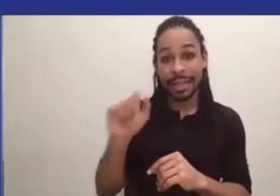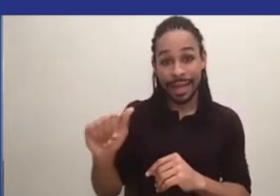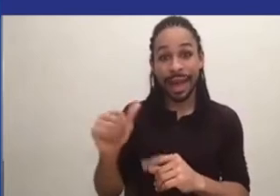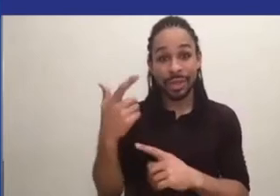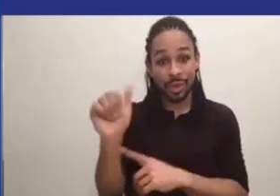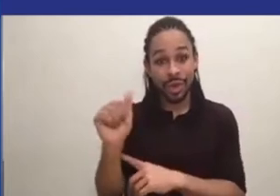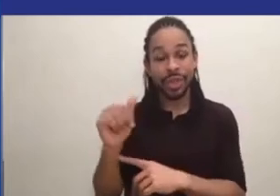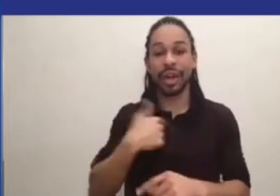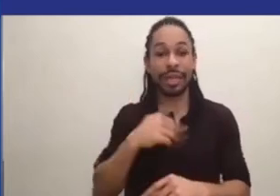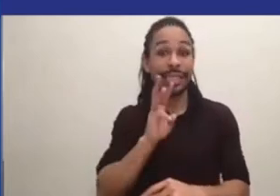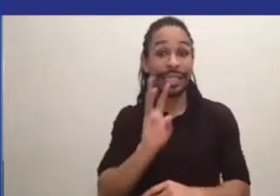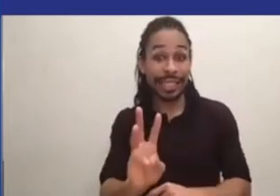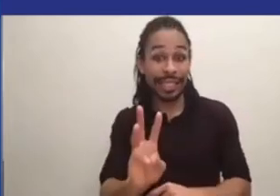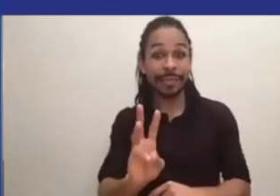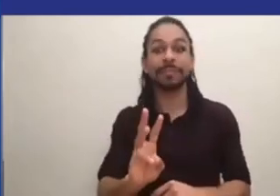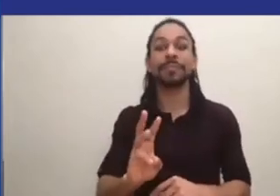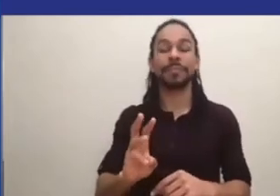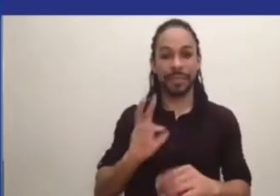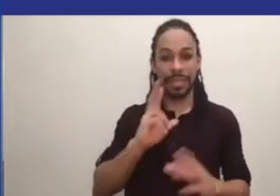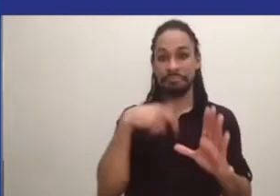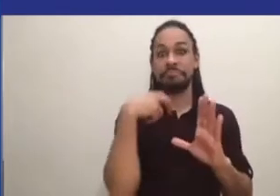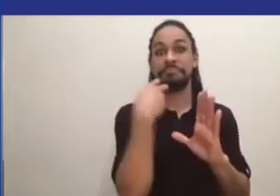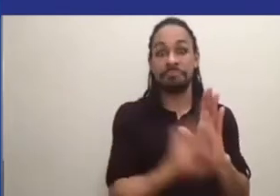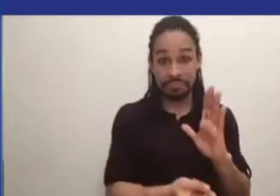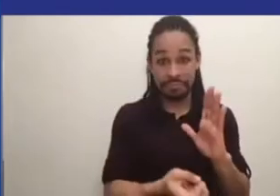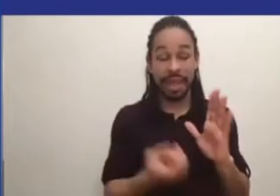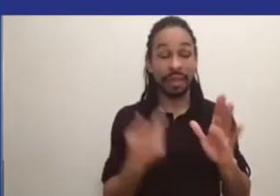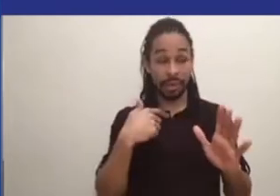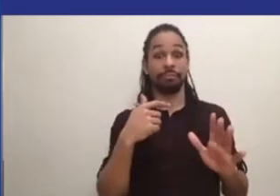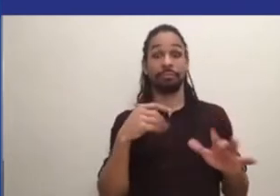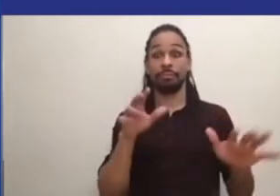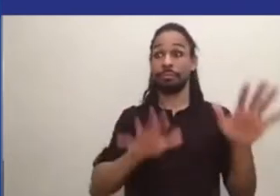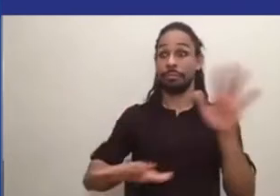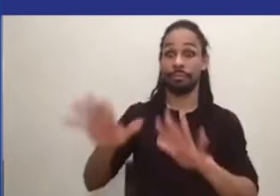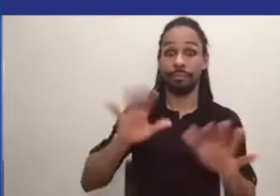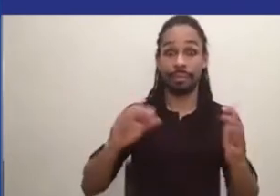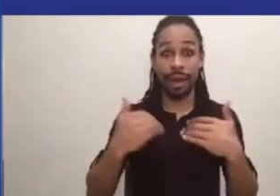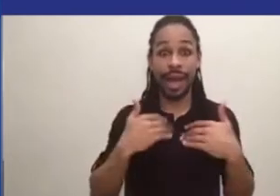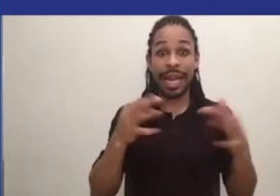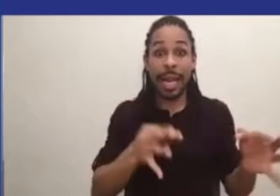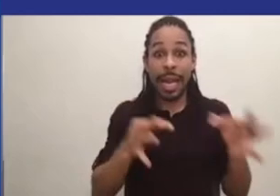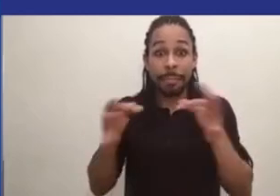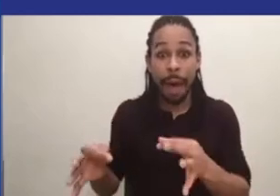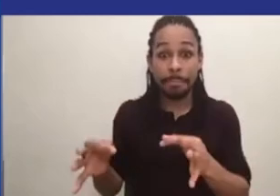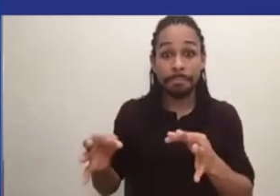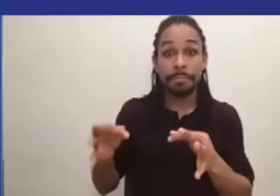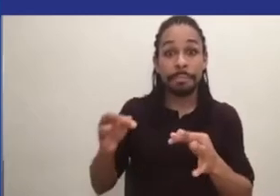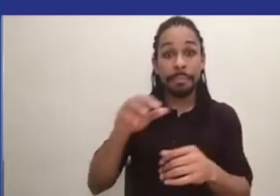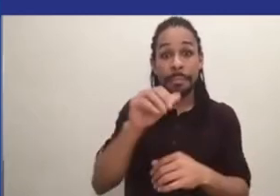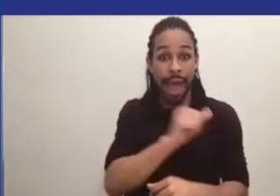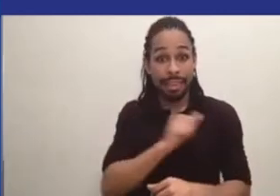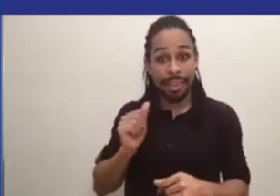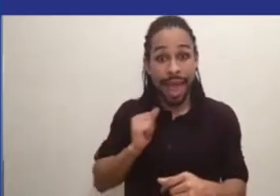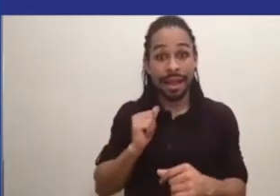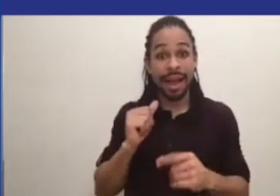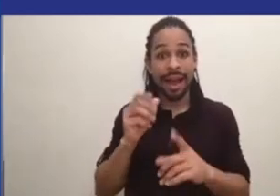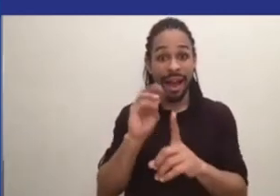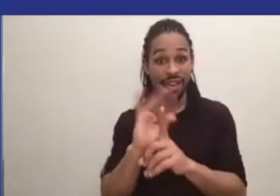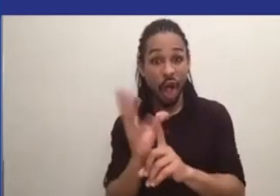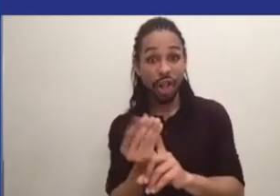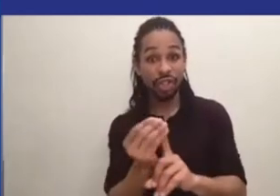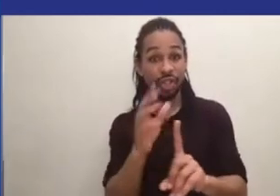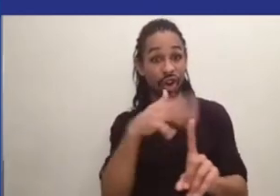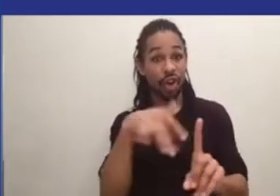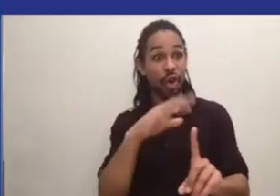of this Atlanta music hip hop culture, you know, from bass